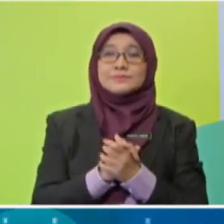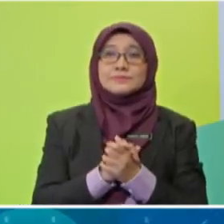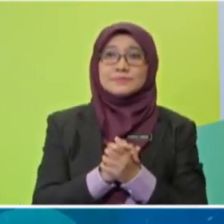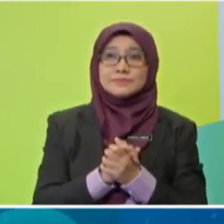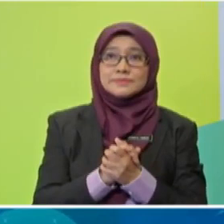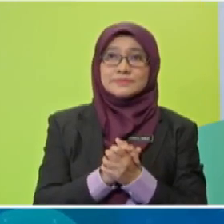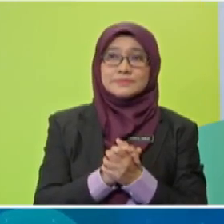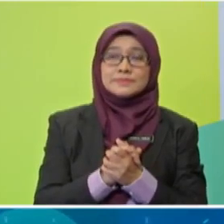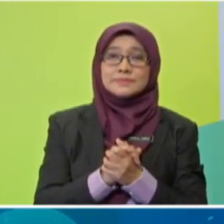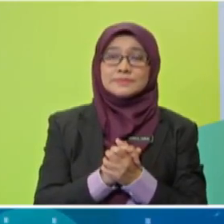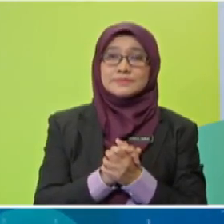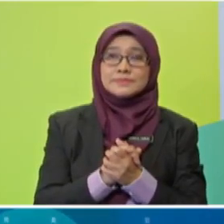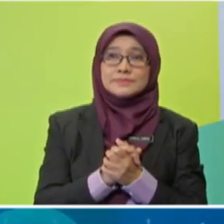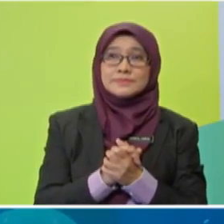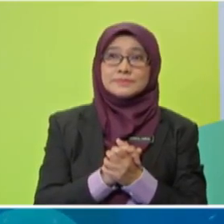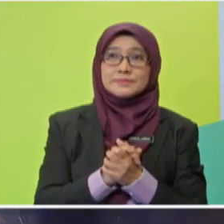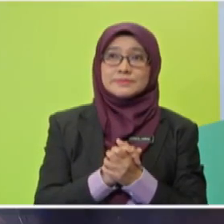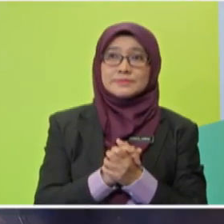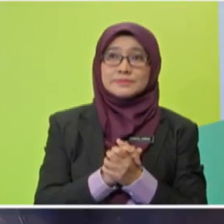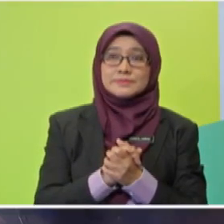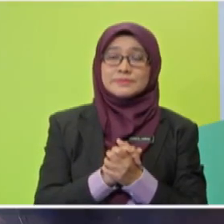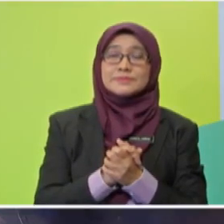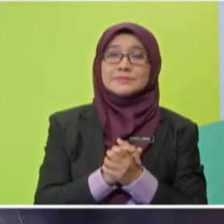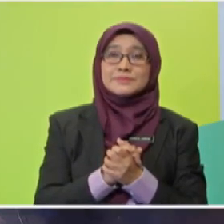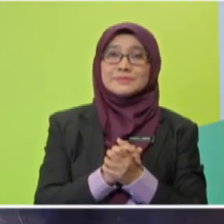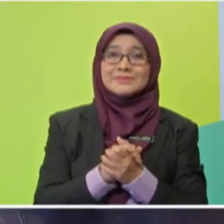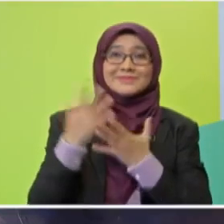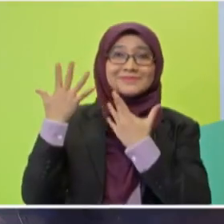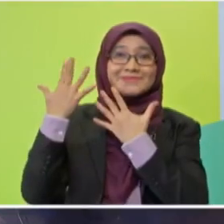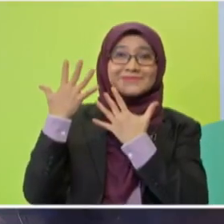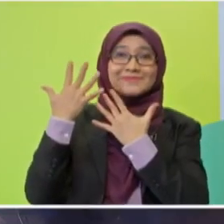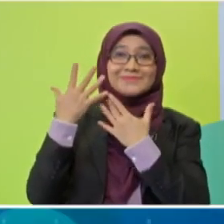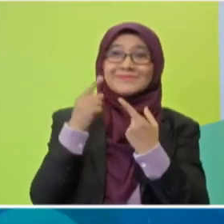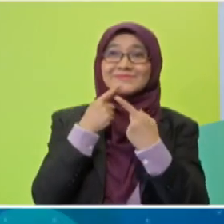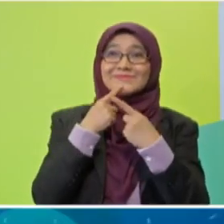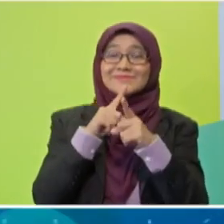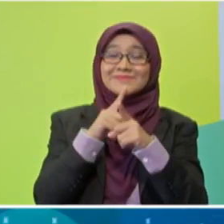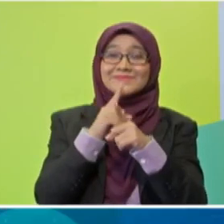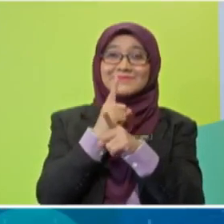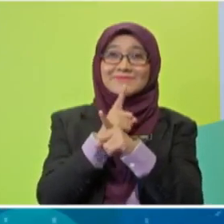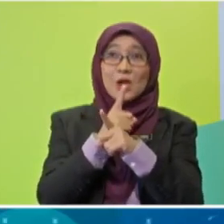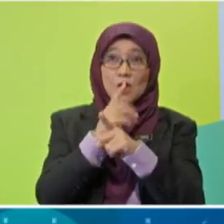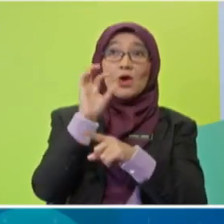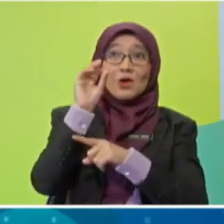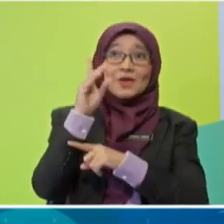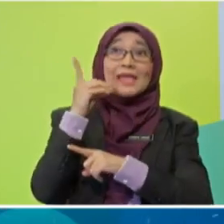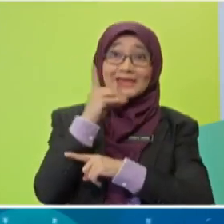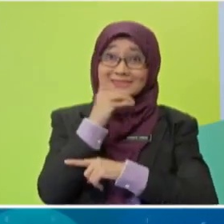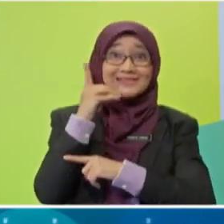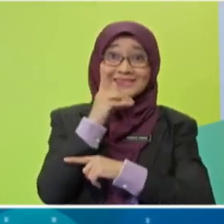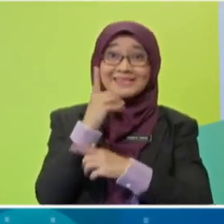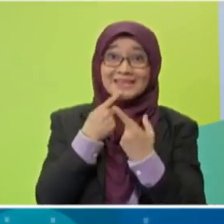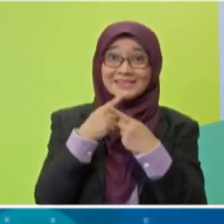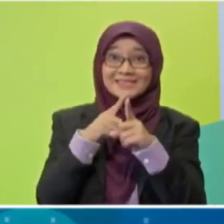calculate and give me the answer. We are waiting for the right answer. Yeah, who is done? Can I answer? Go Okay, ahead, Desiga.